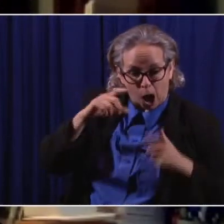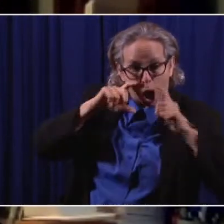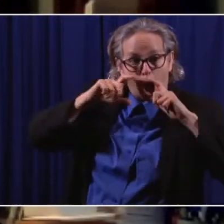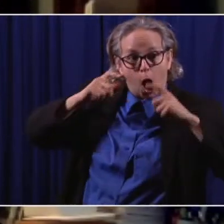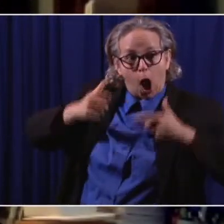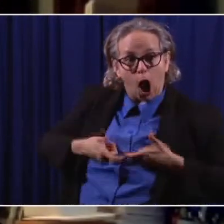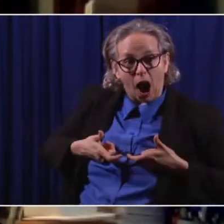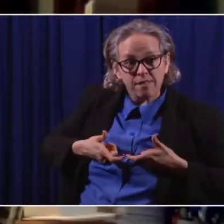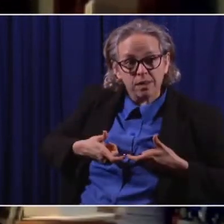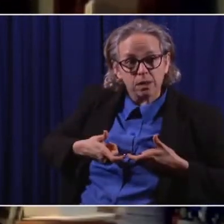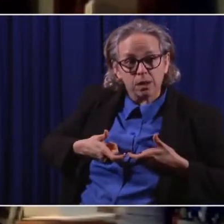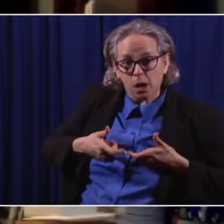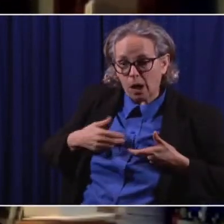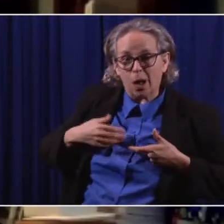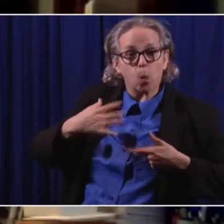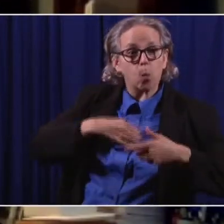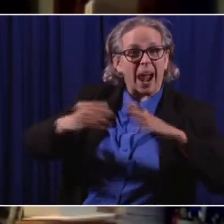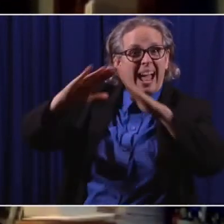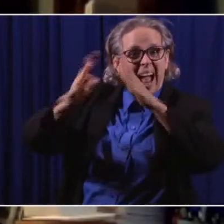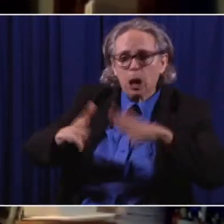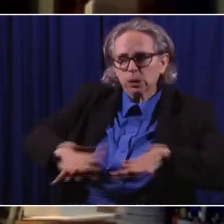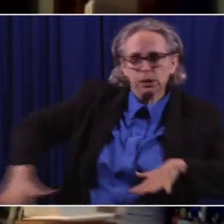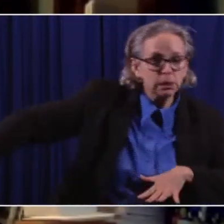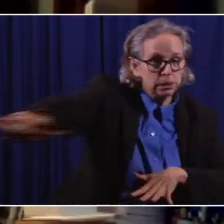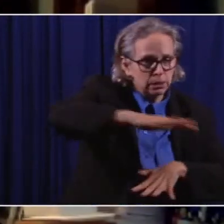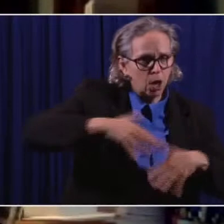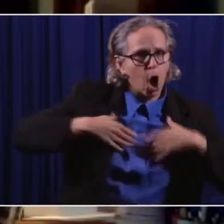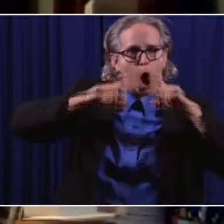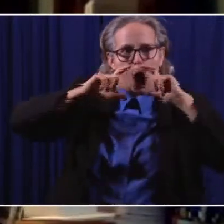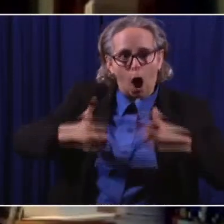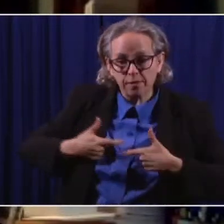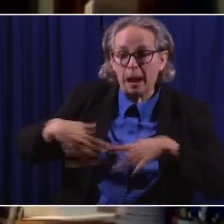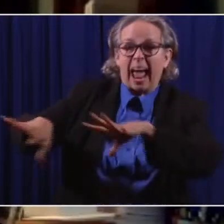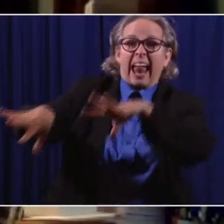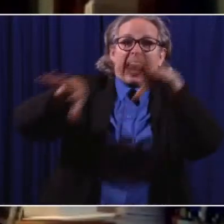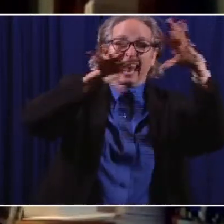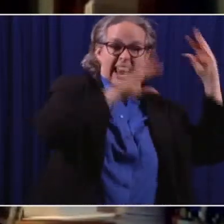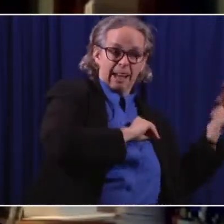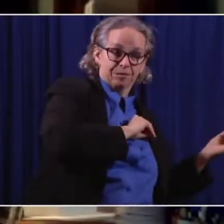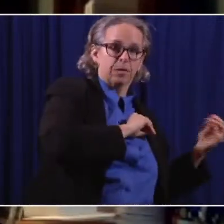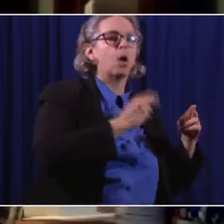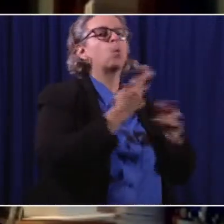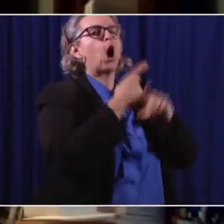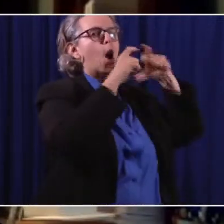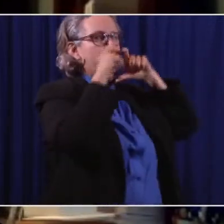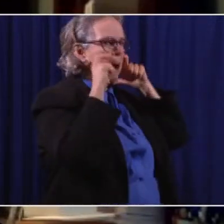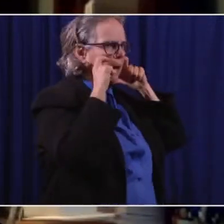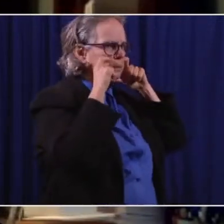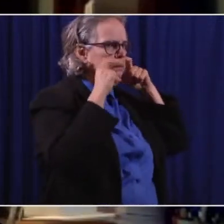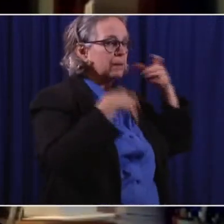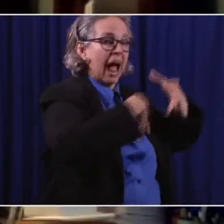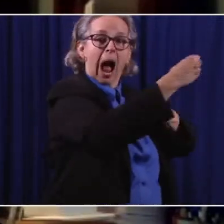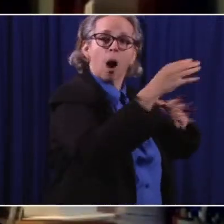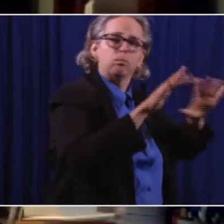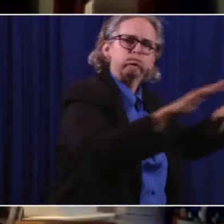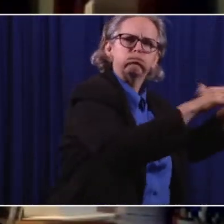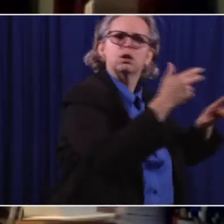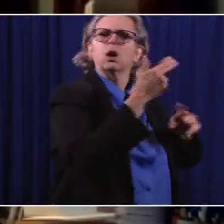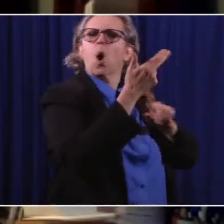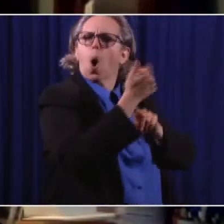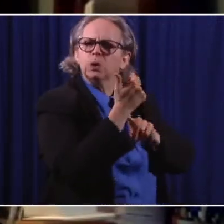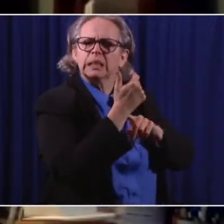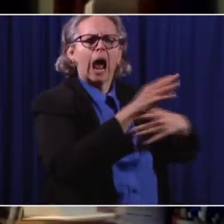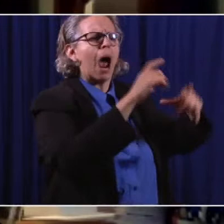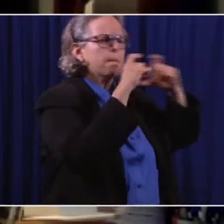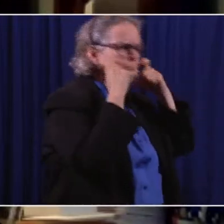to walk back to my hotel, I put my mask back on immediately, kept it on when I was in the hotel lobby, walking down the streets.